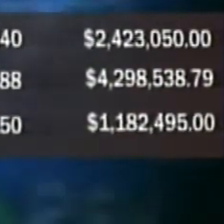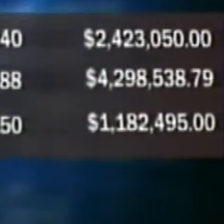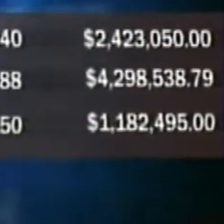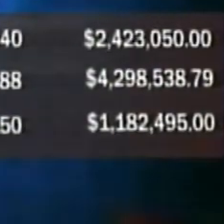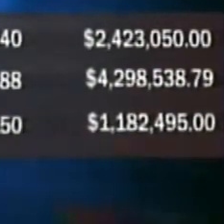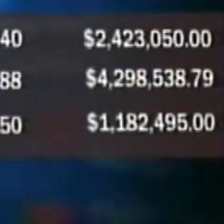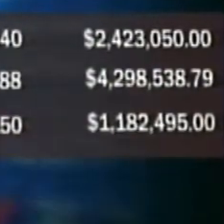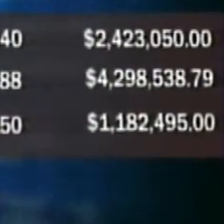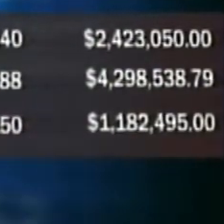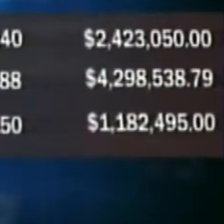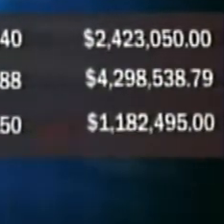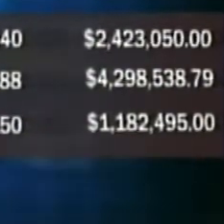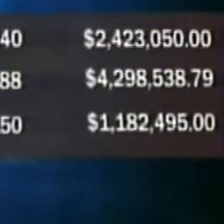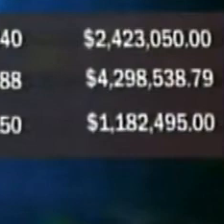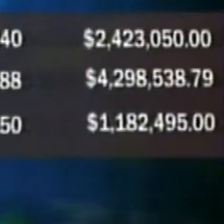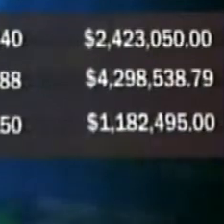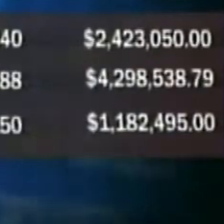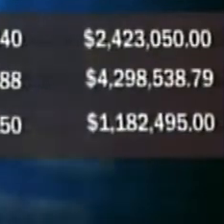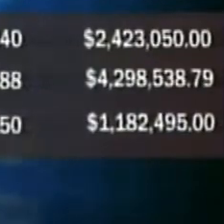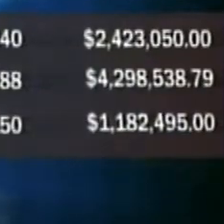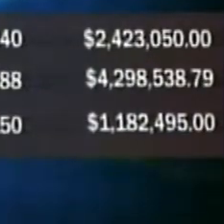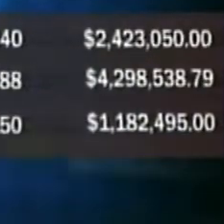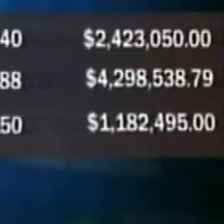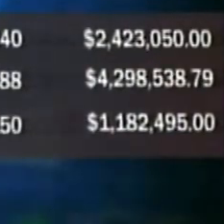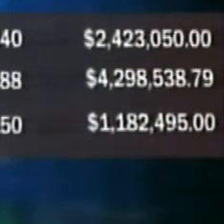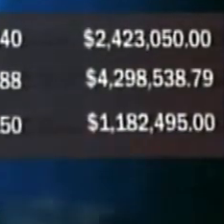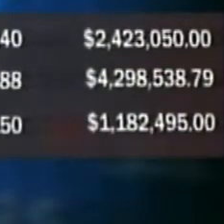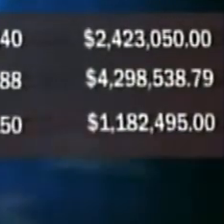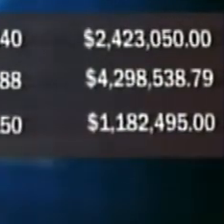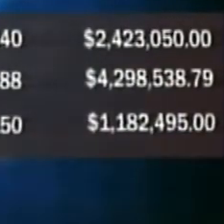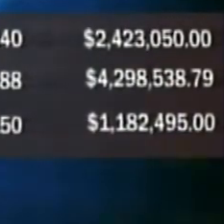242,340 shares changing hands for a value of